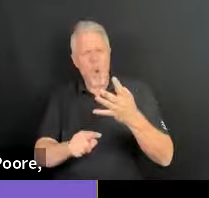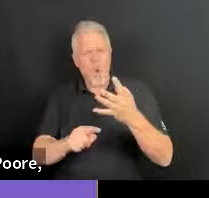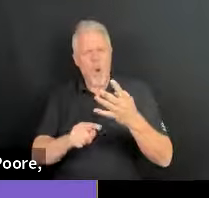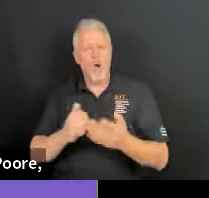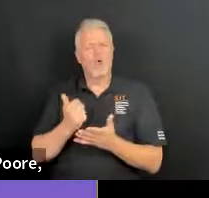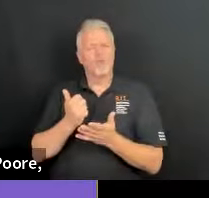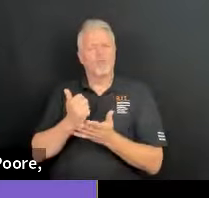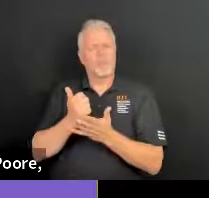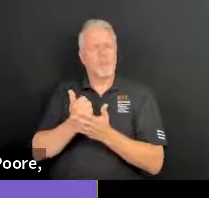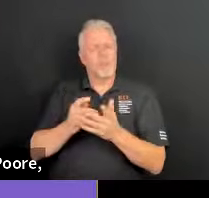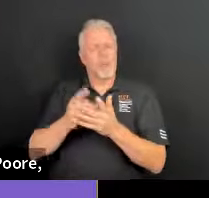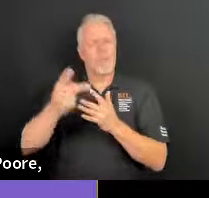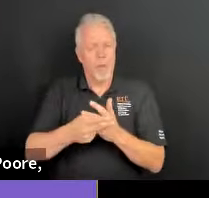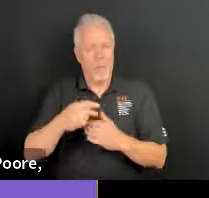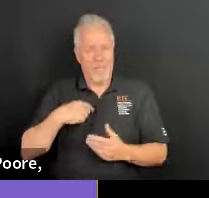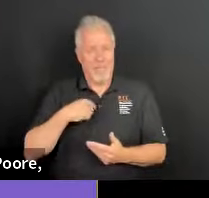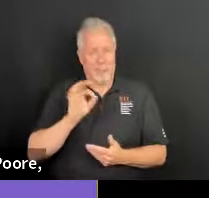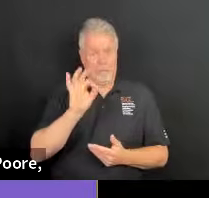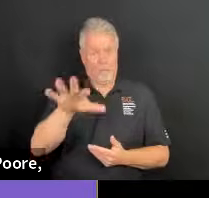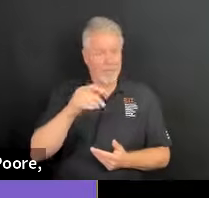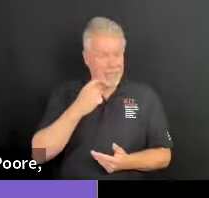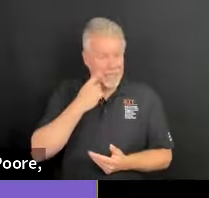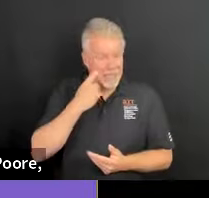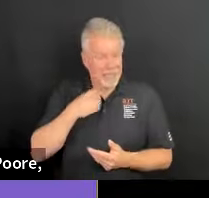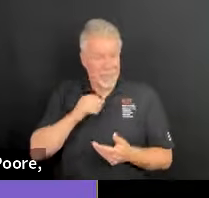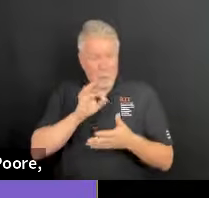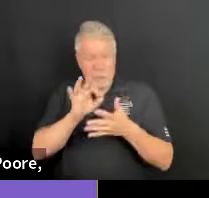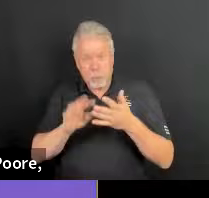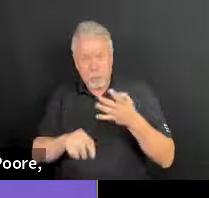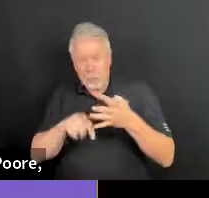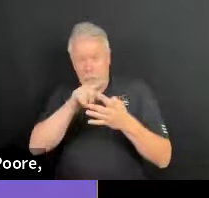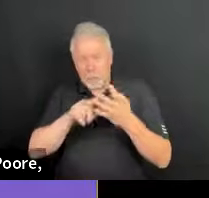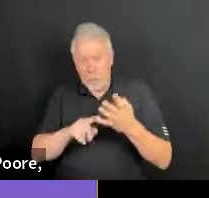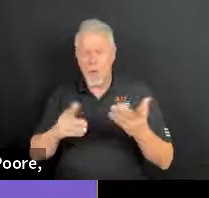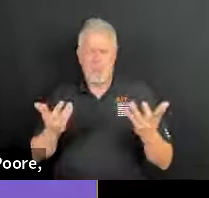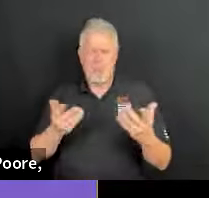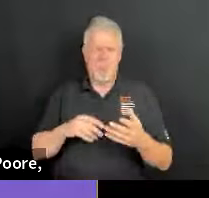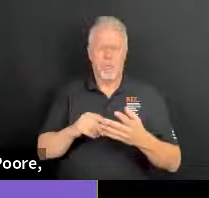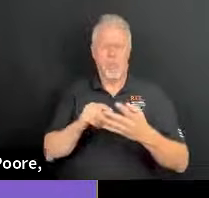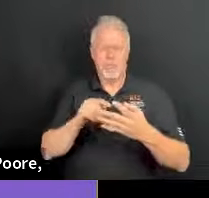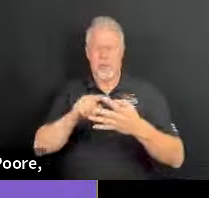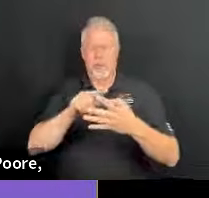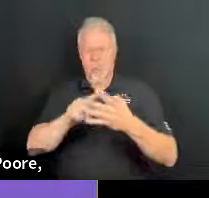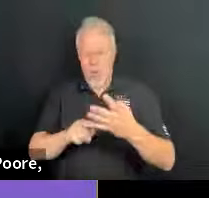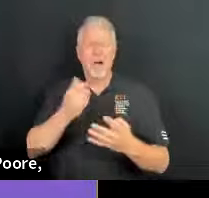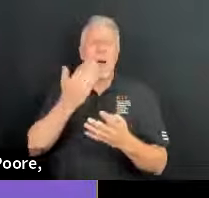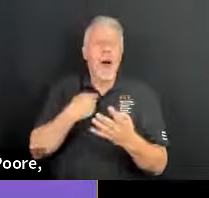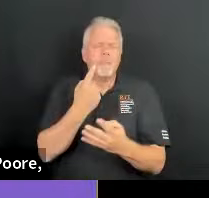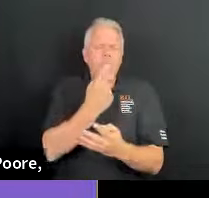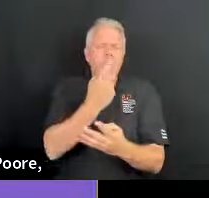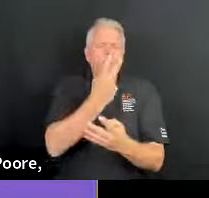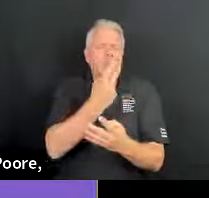Where are the 4 rehabilitation programs that I mentioned earlier in this